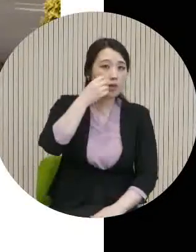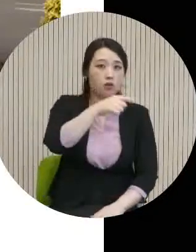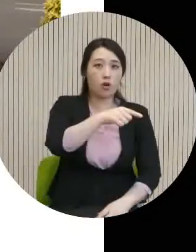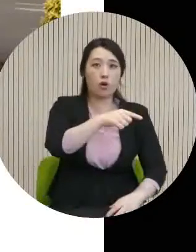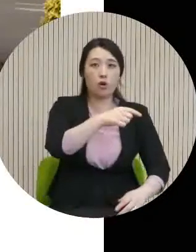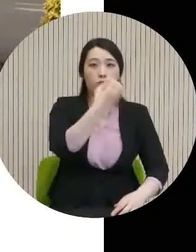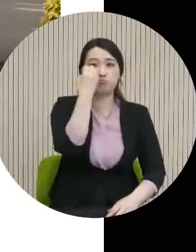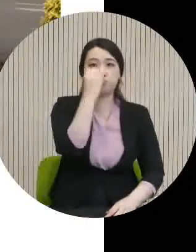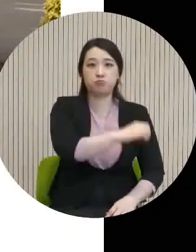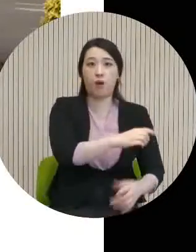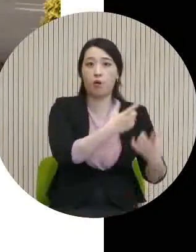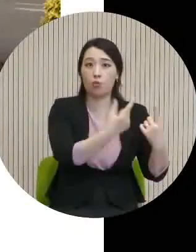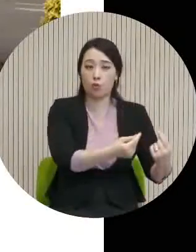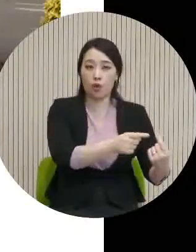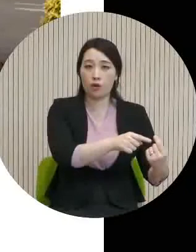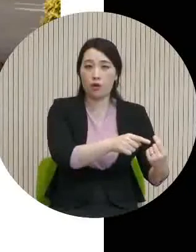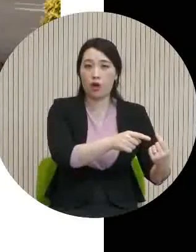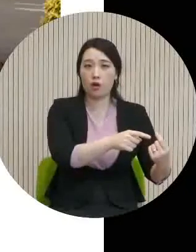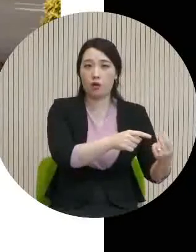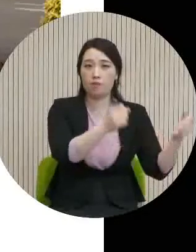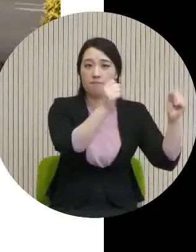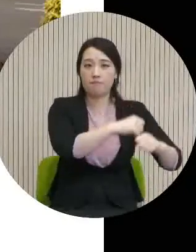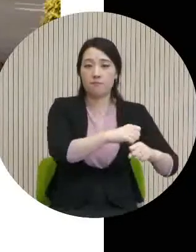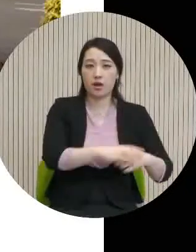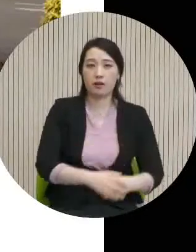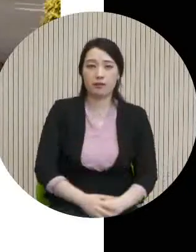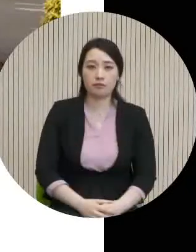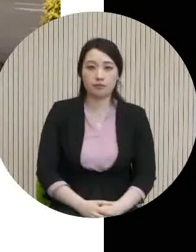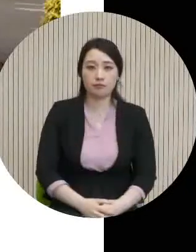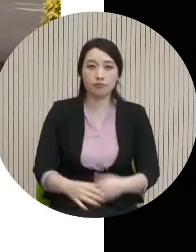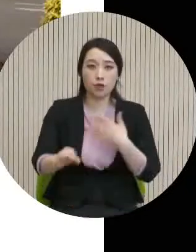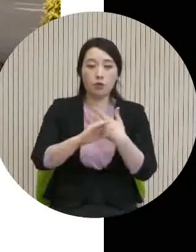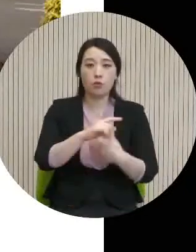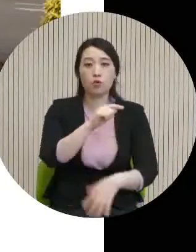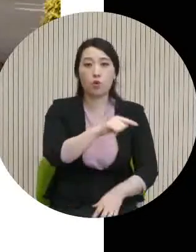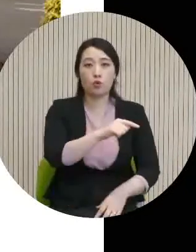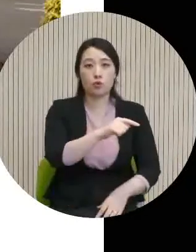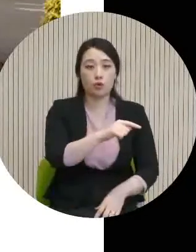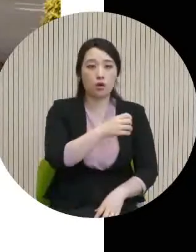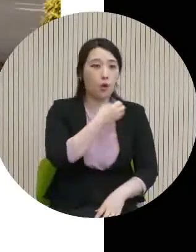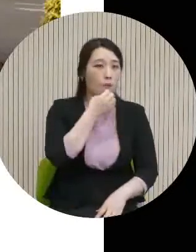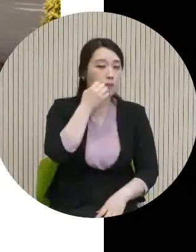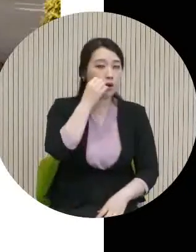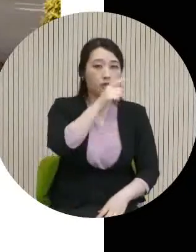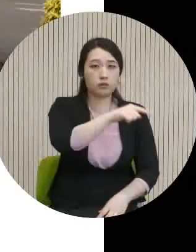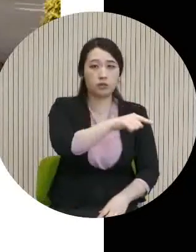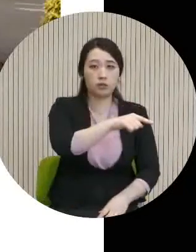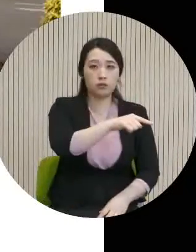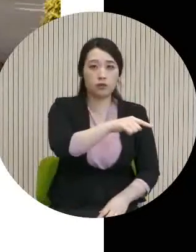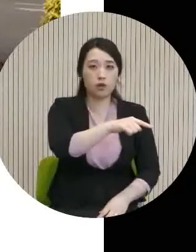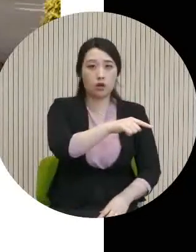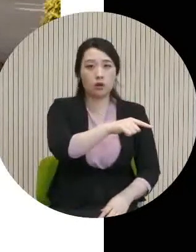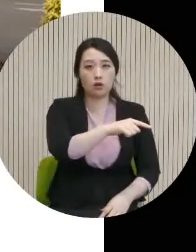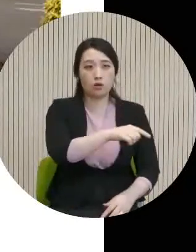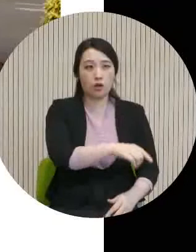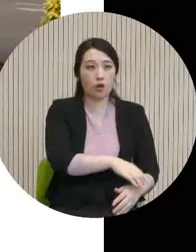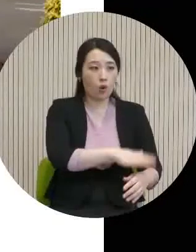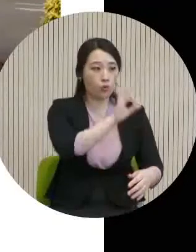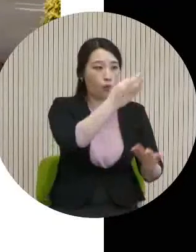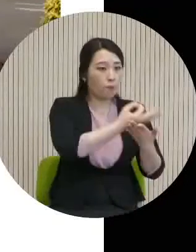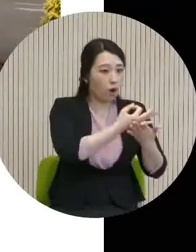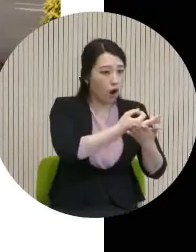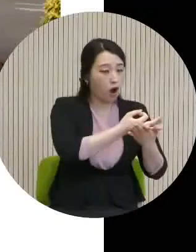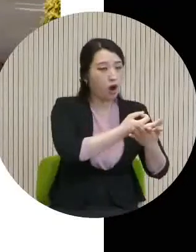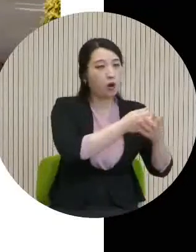to the business model of this website and may affect its viability and sustainability. So that's not what a library wants to